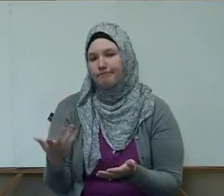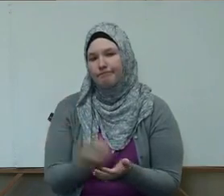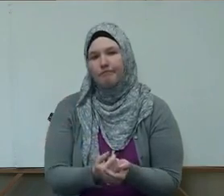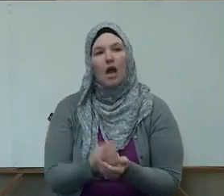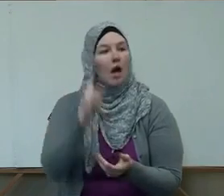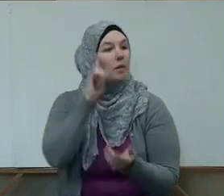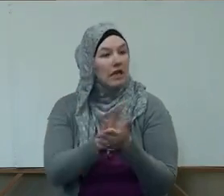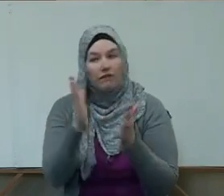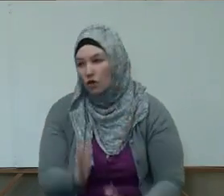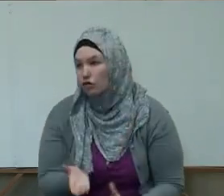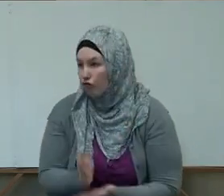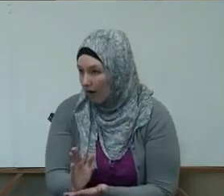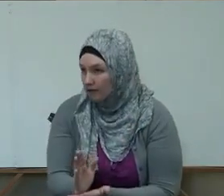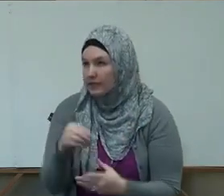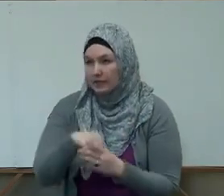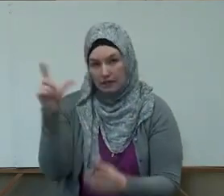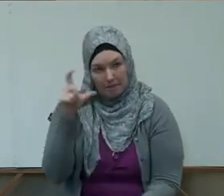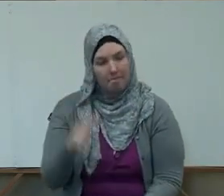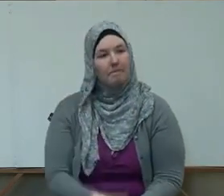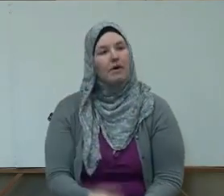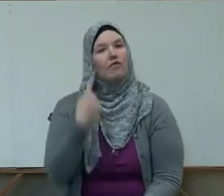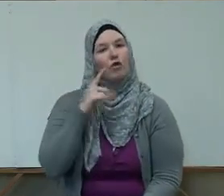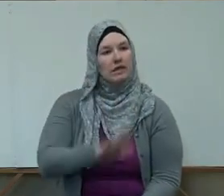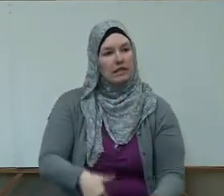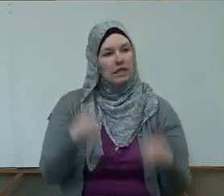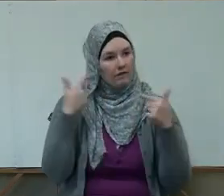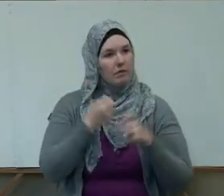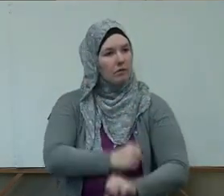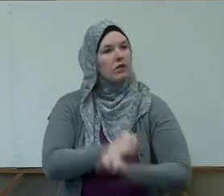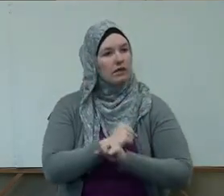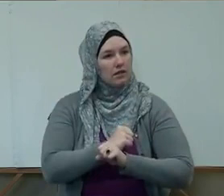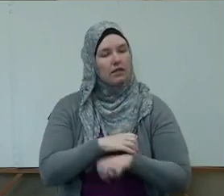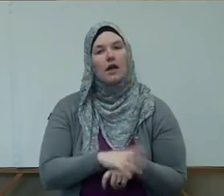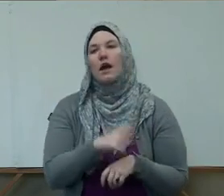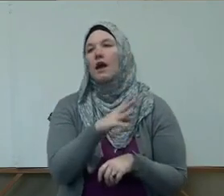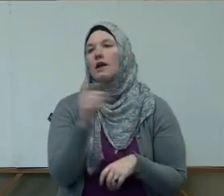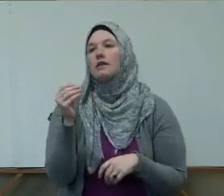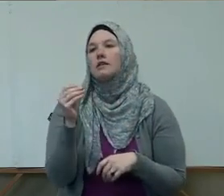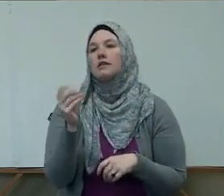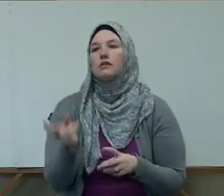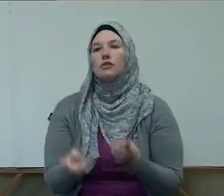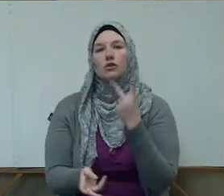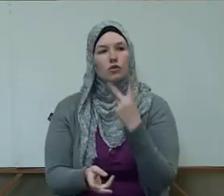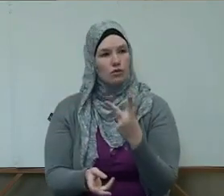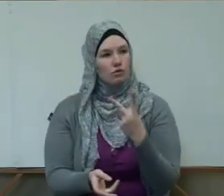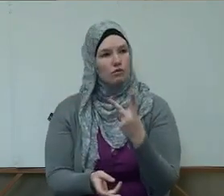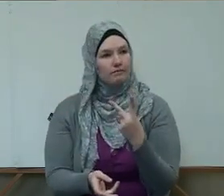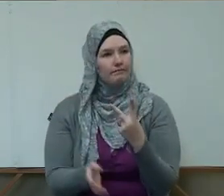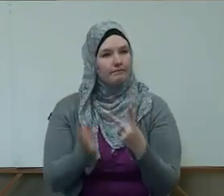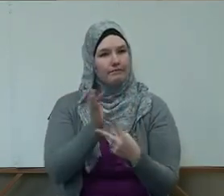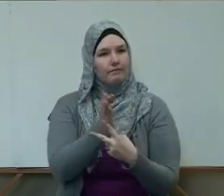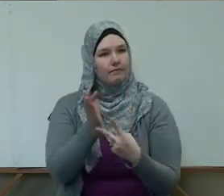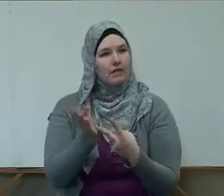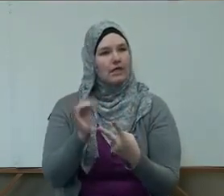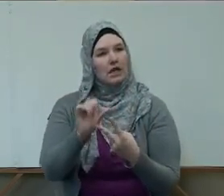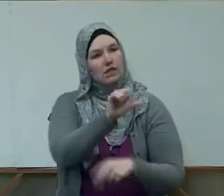a believer in Islam for his life to be protected. And the two conditions that are